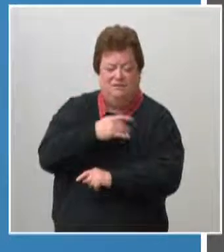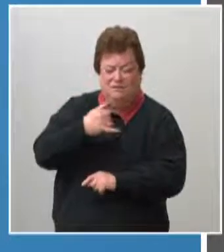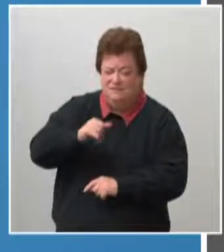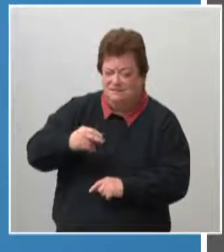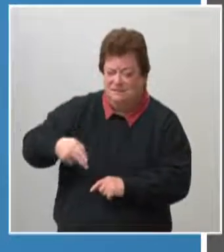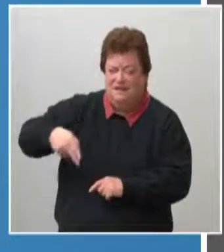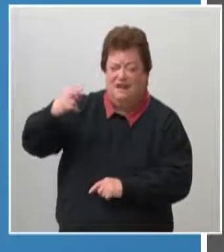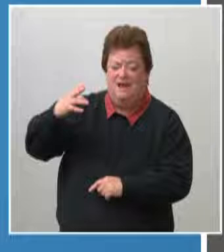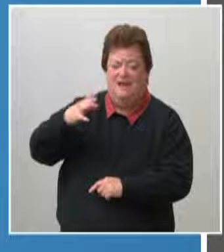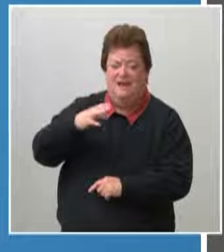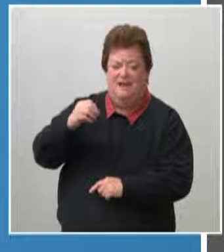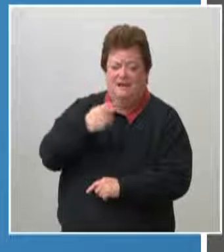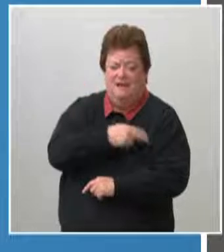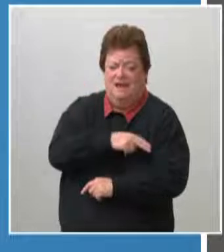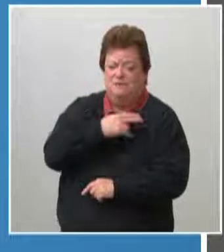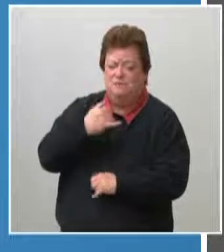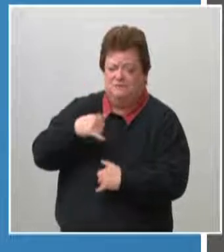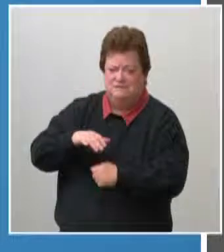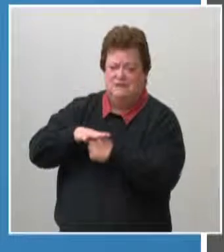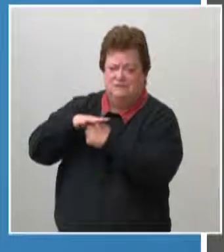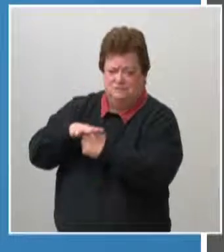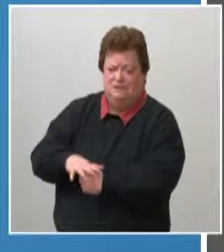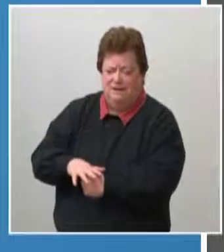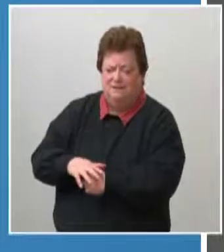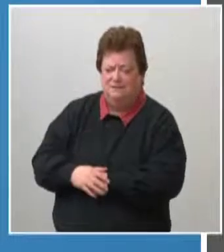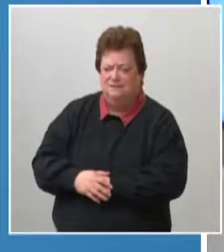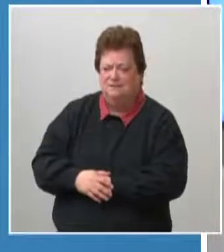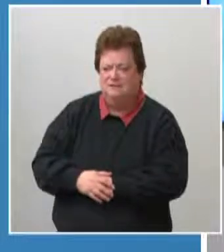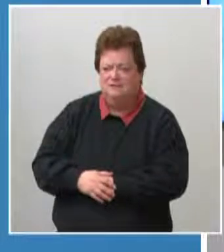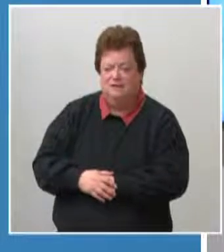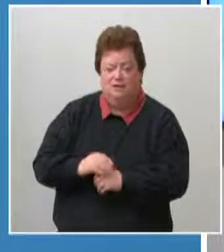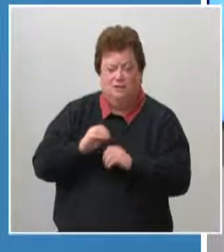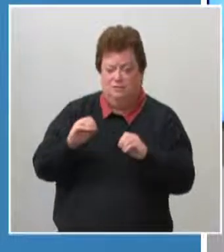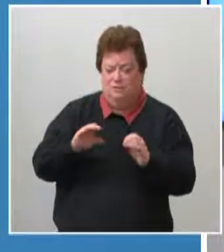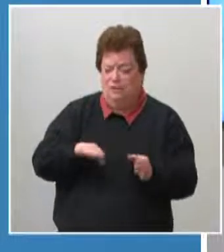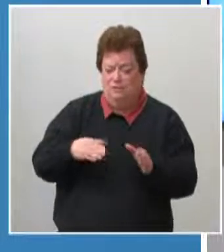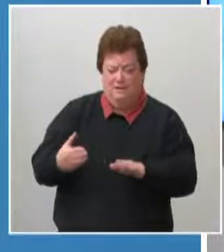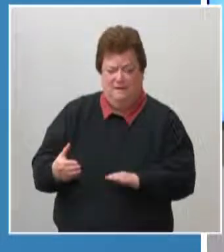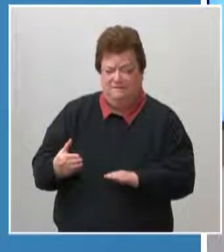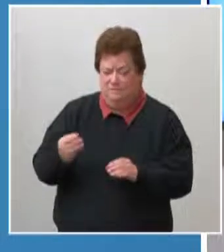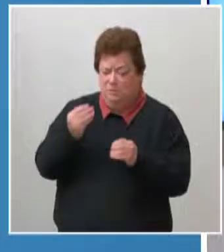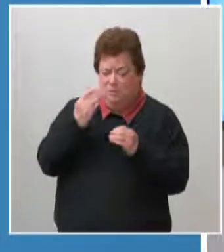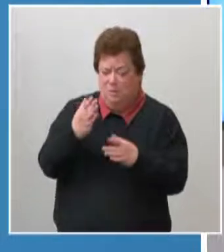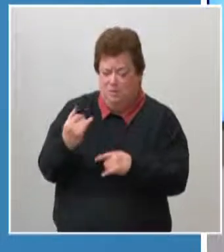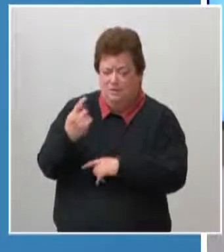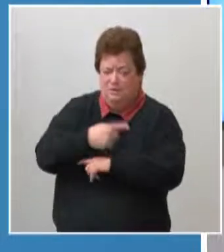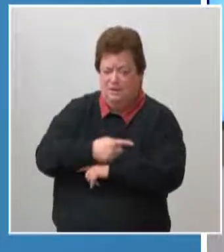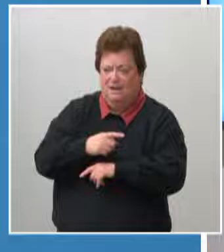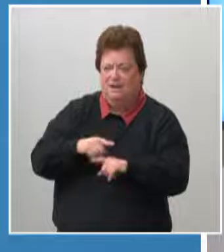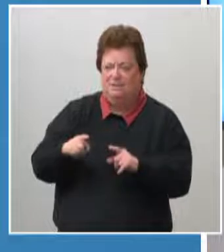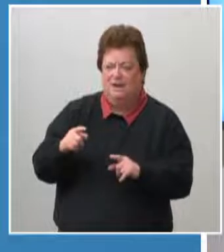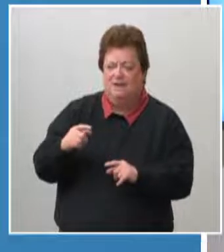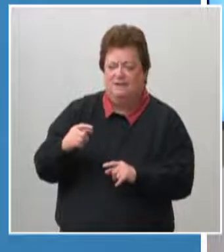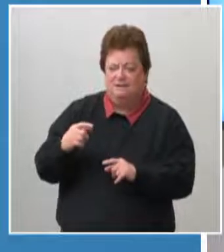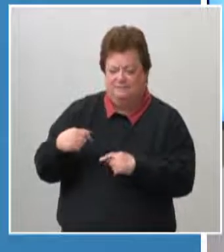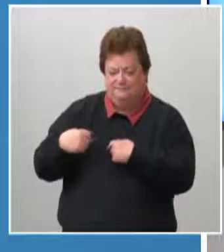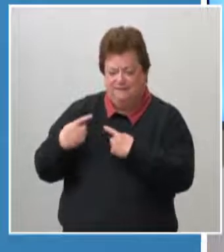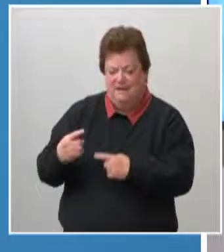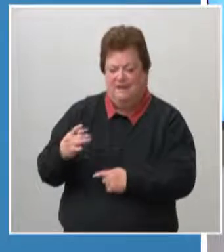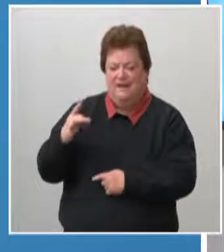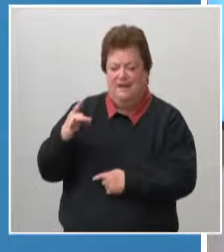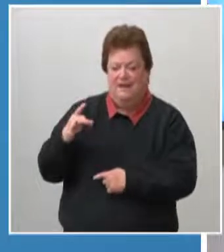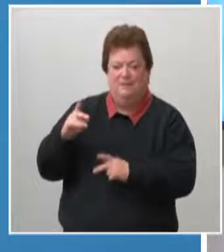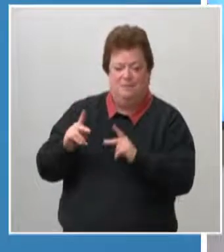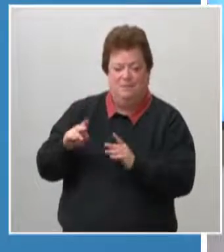and our hospitals are still strained. There are no deaths to report today, but we've lost 8 members of our community